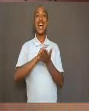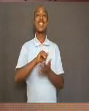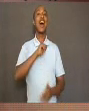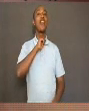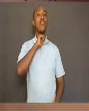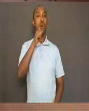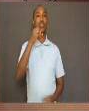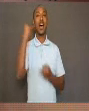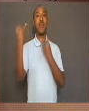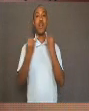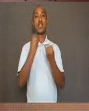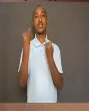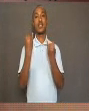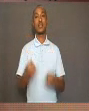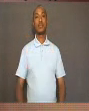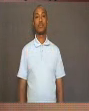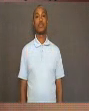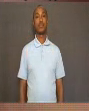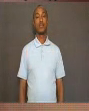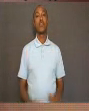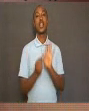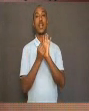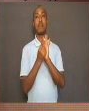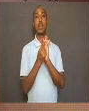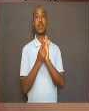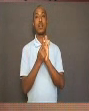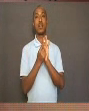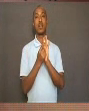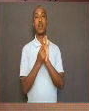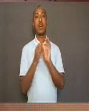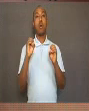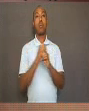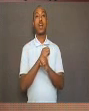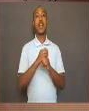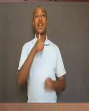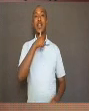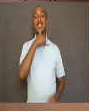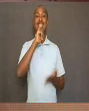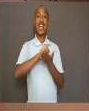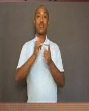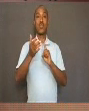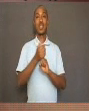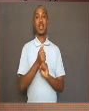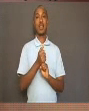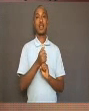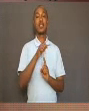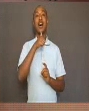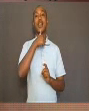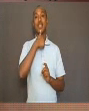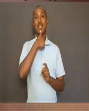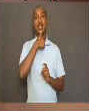not ionized. For example, organic acids that contain the